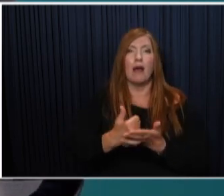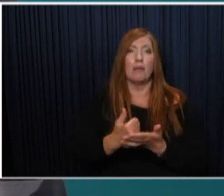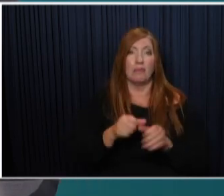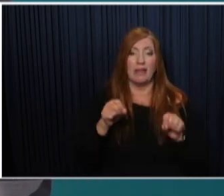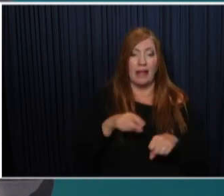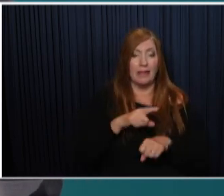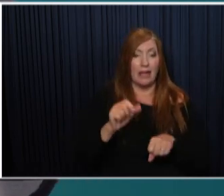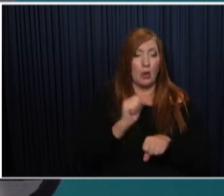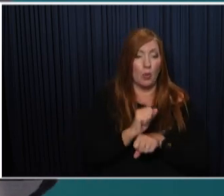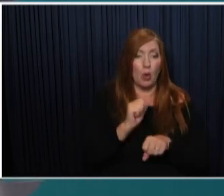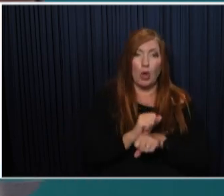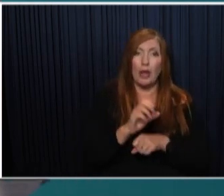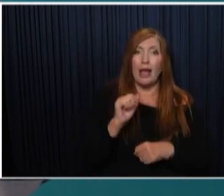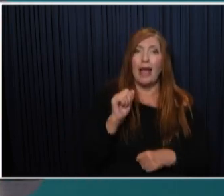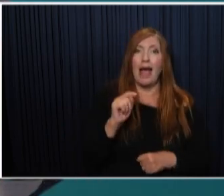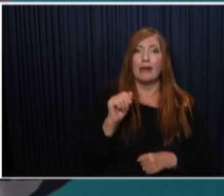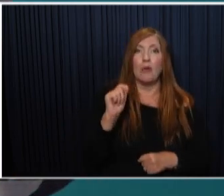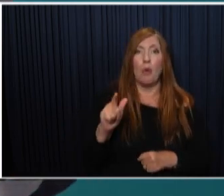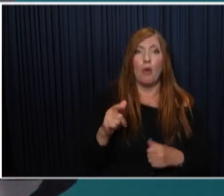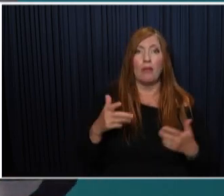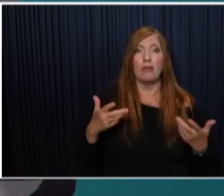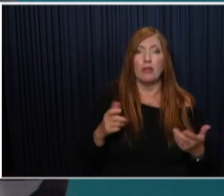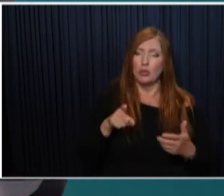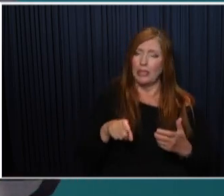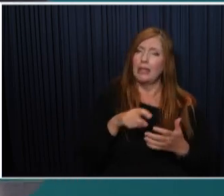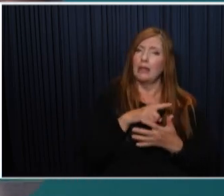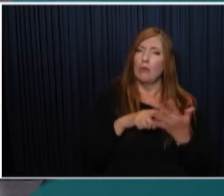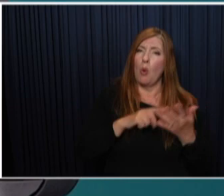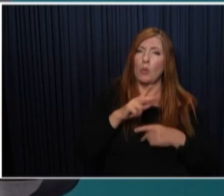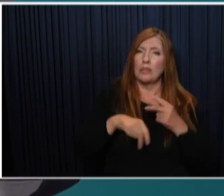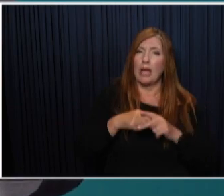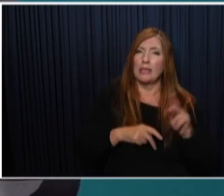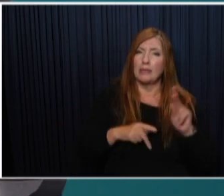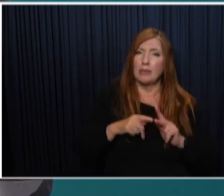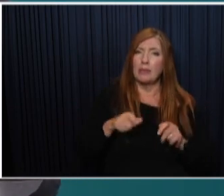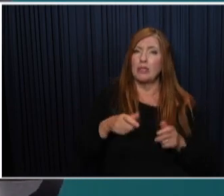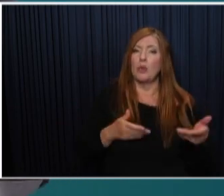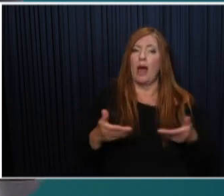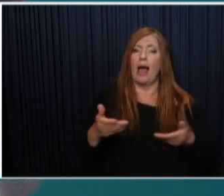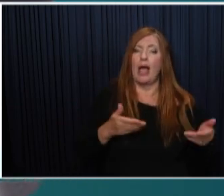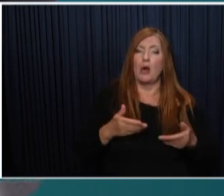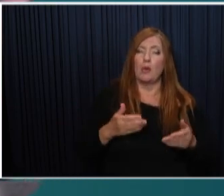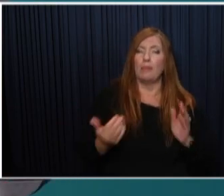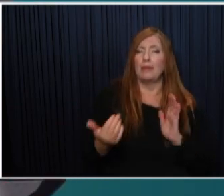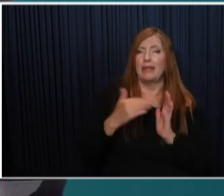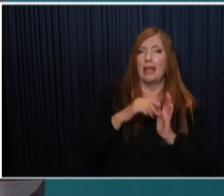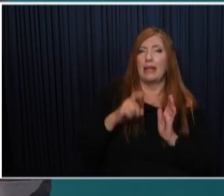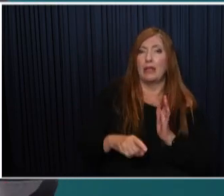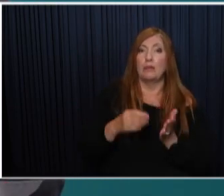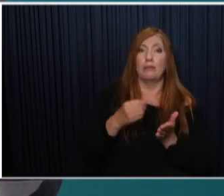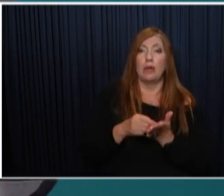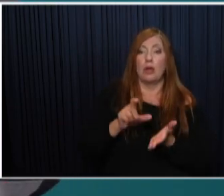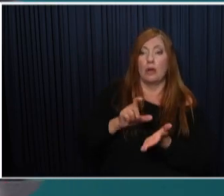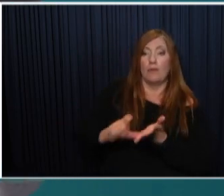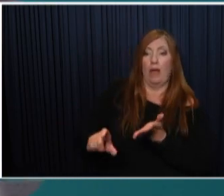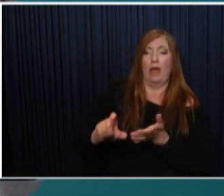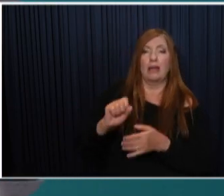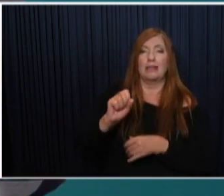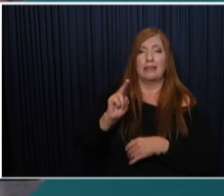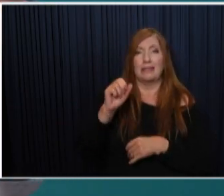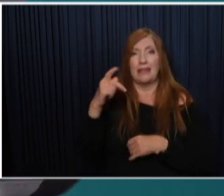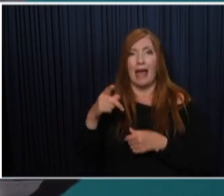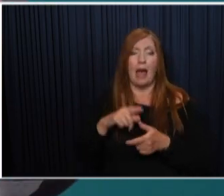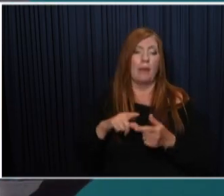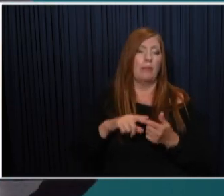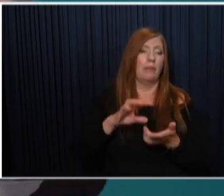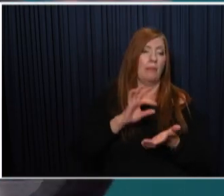all? And you need those types of folks, and we need to hire those folks back. We need to refund SNAP. We need to refund Medicare